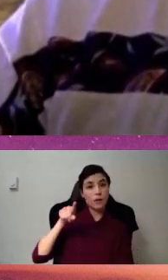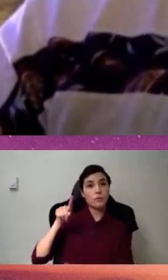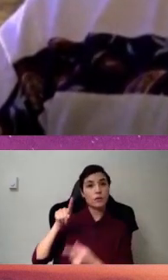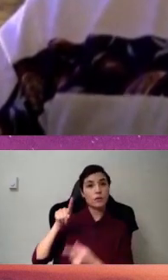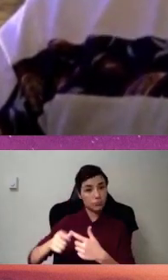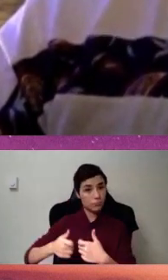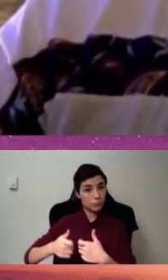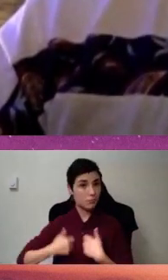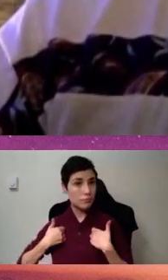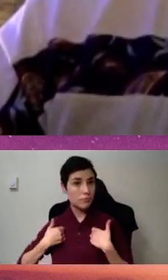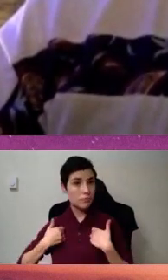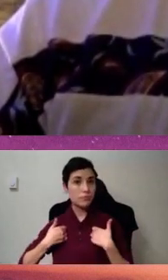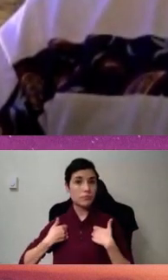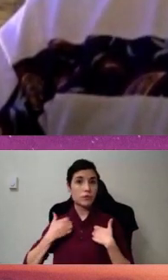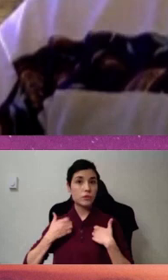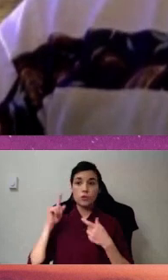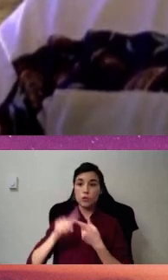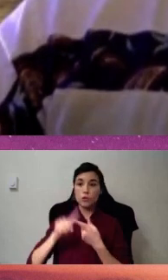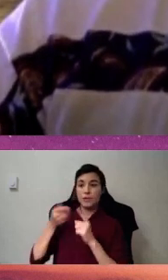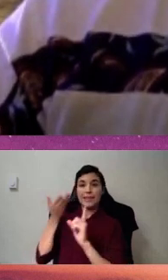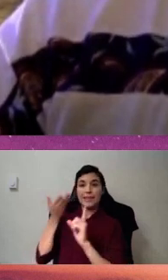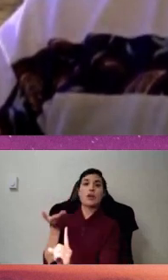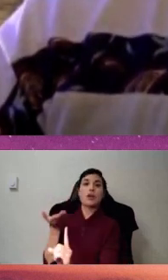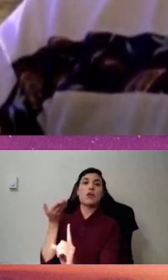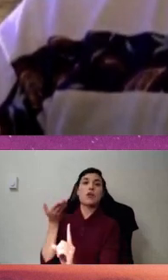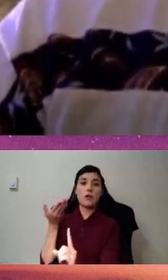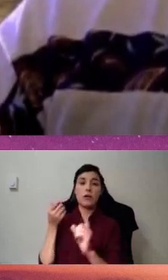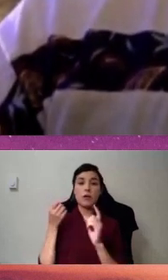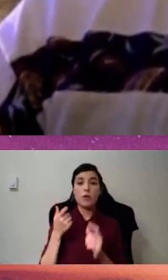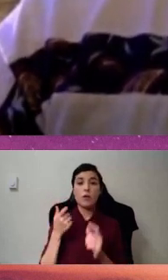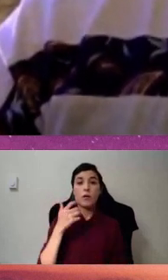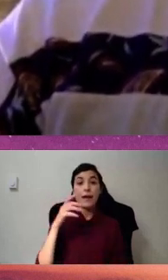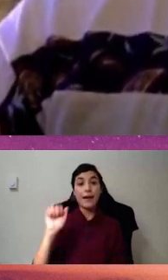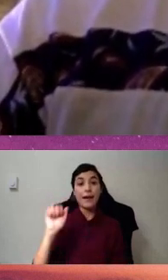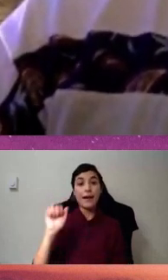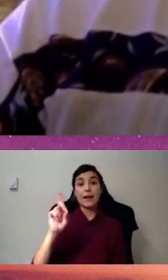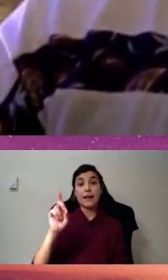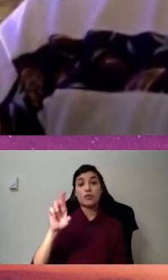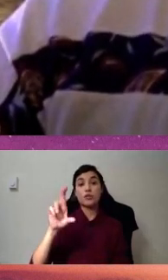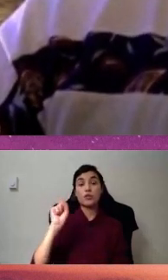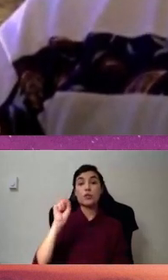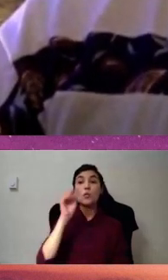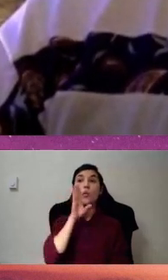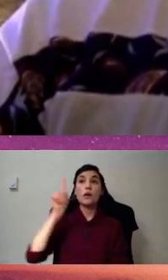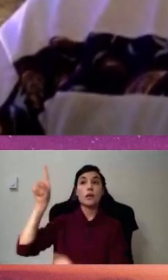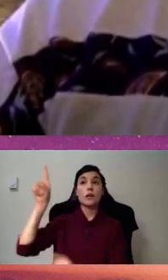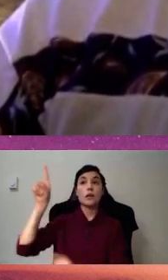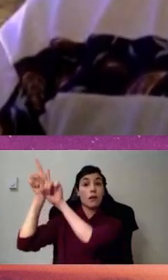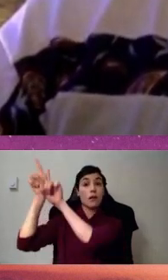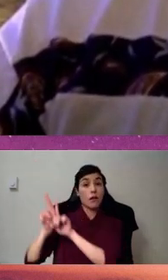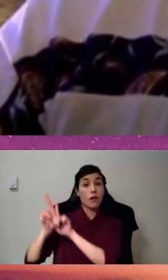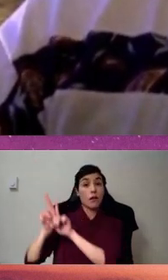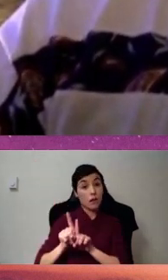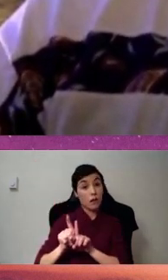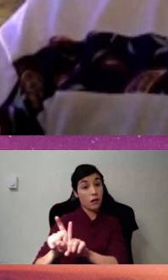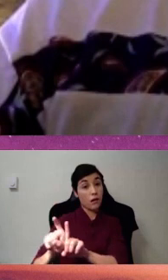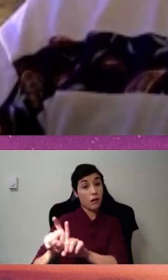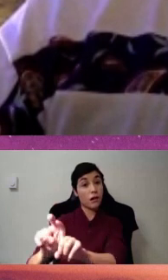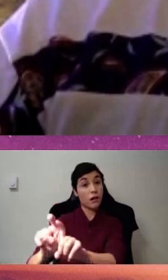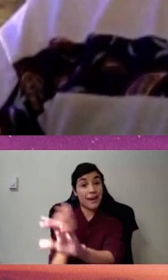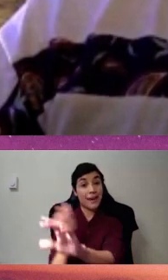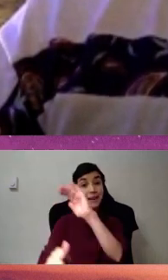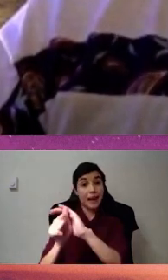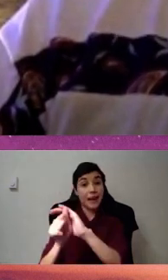them into the ceremonies, would sneak them behind the gates of the ceremonies into the treetops for them